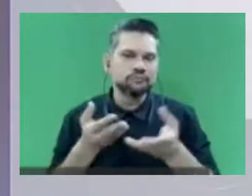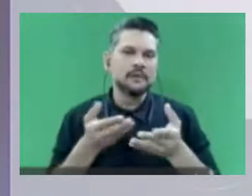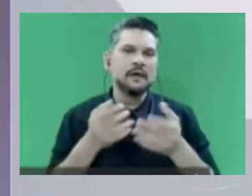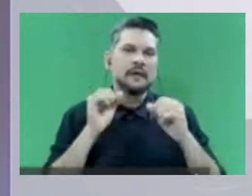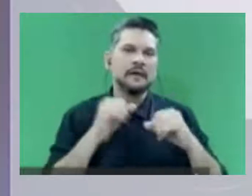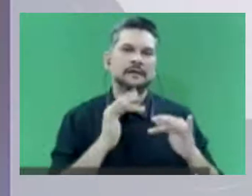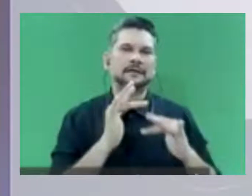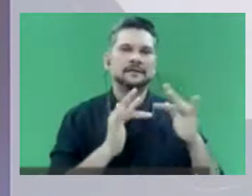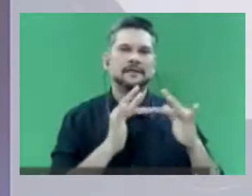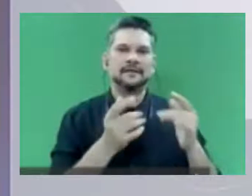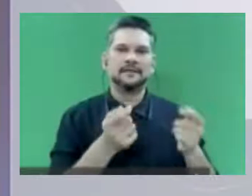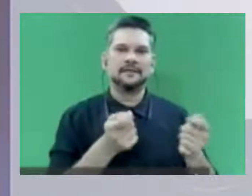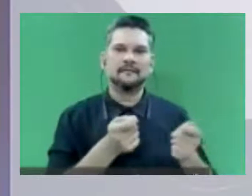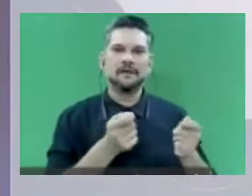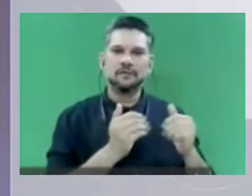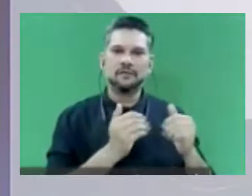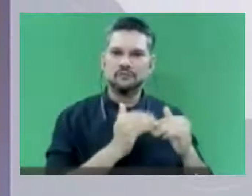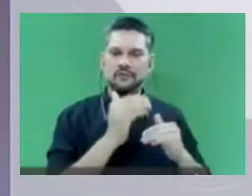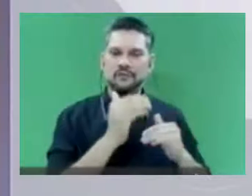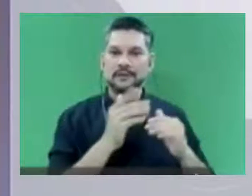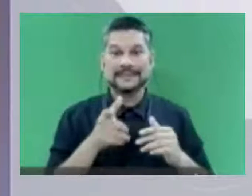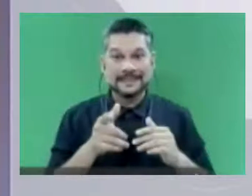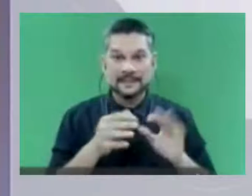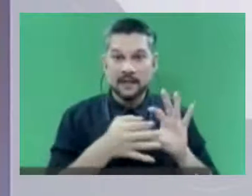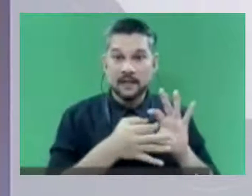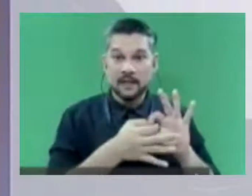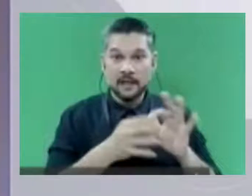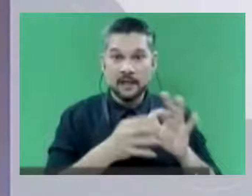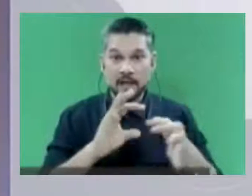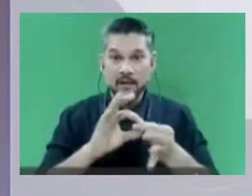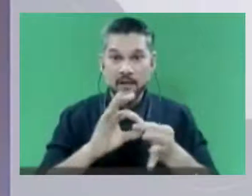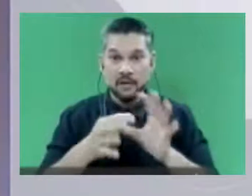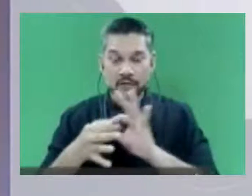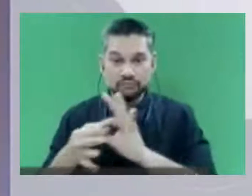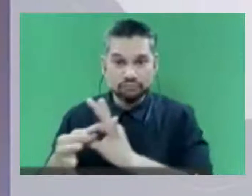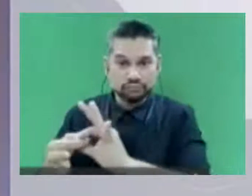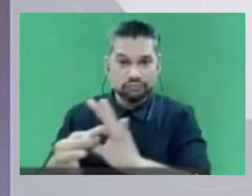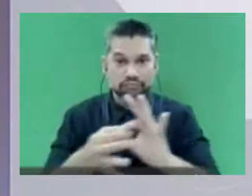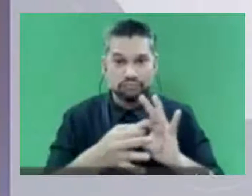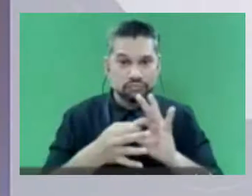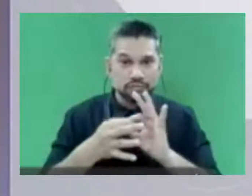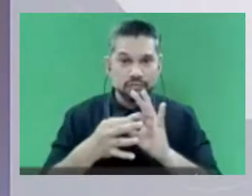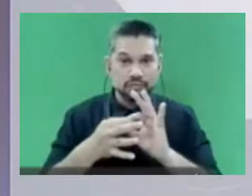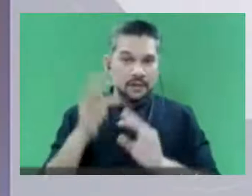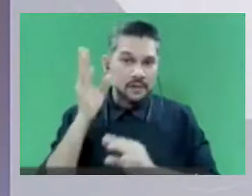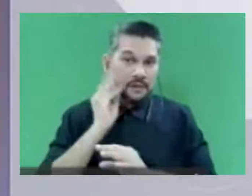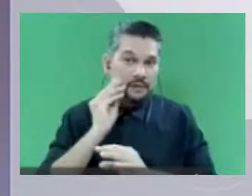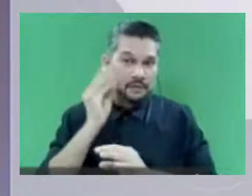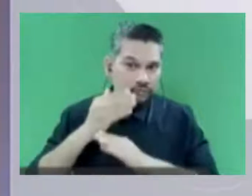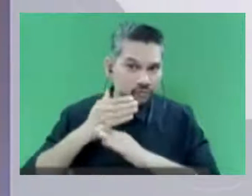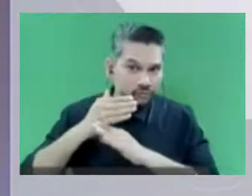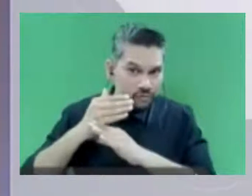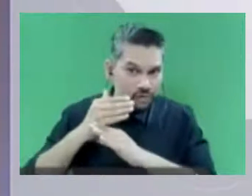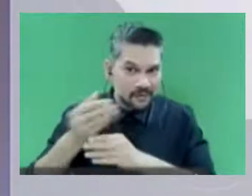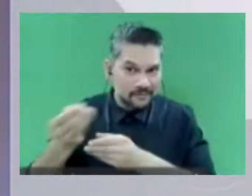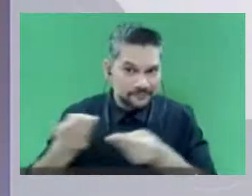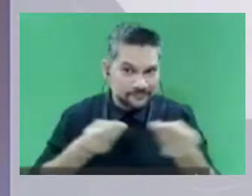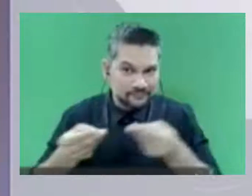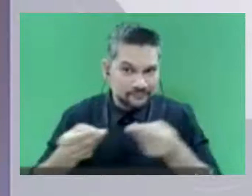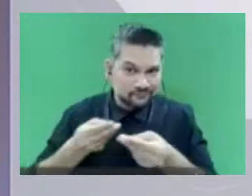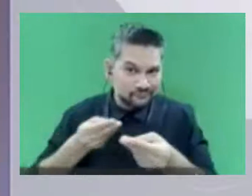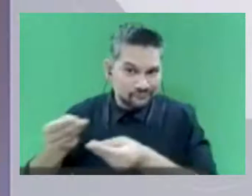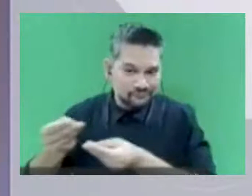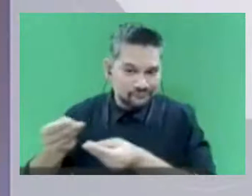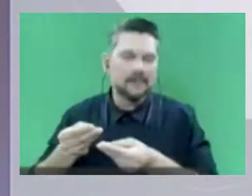networking, through sharing experiences, and also various discussions, the knowledge can be